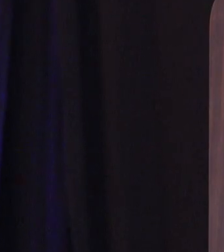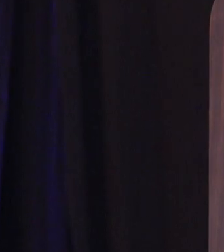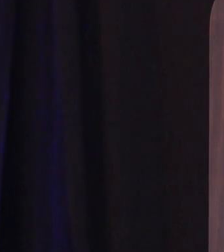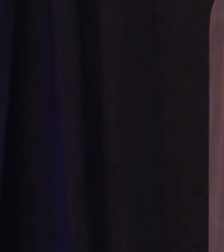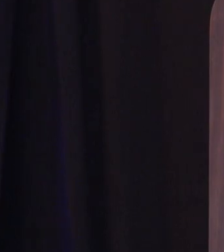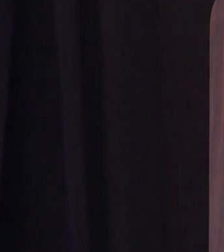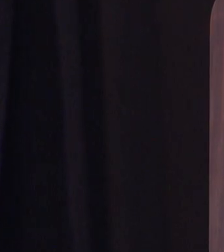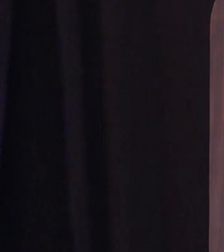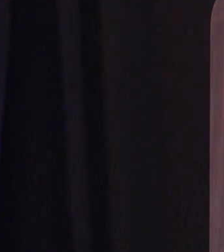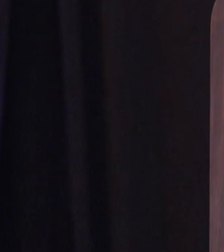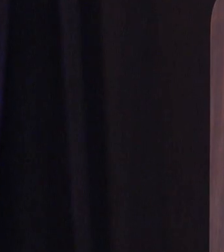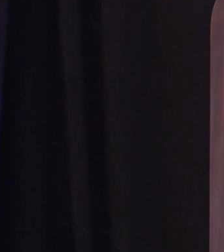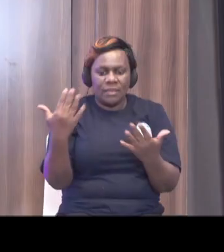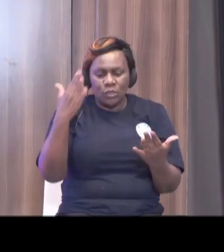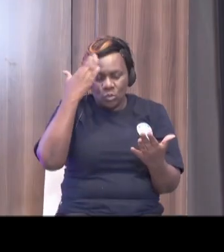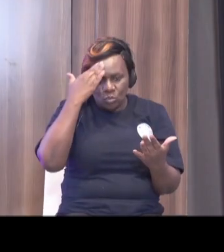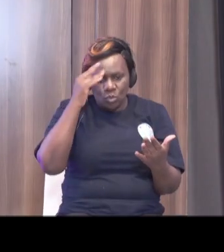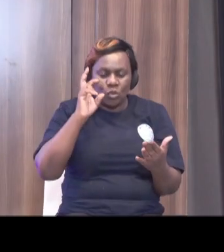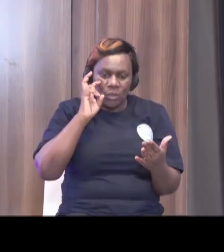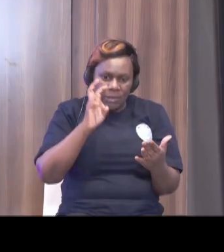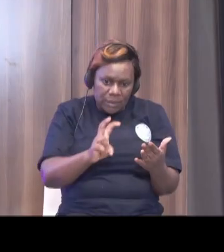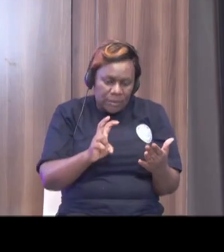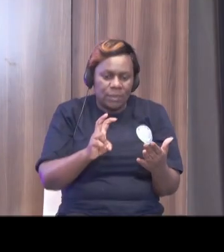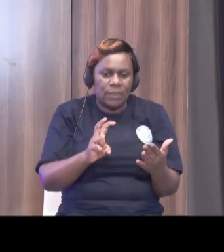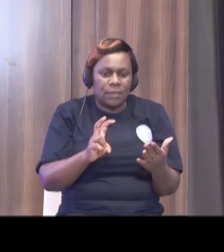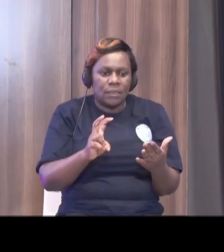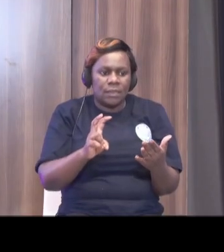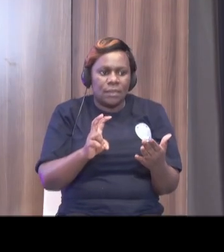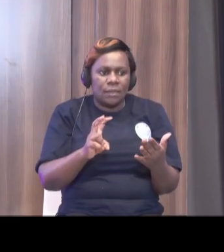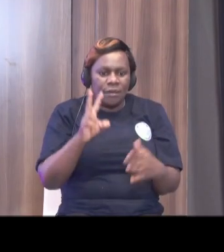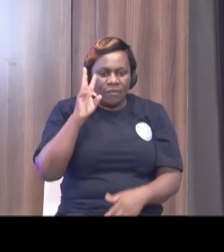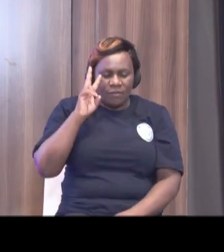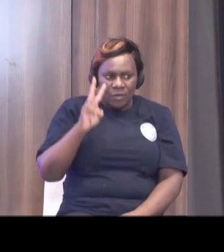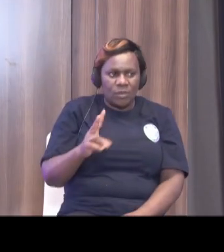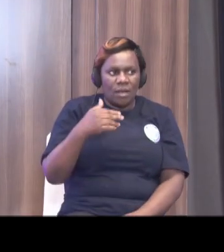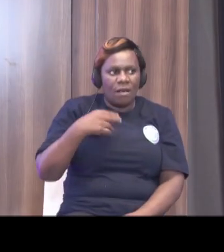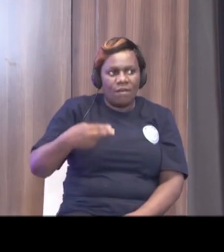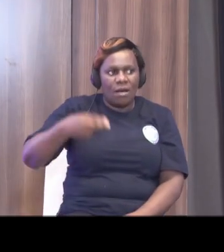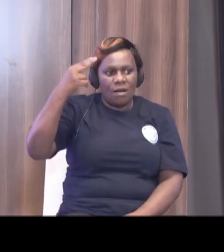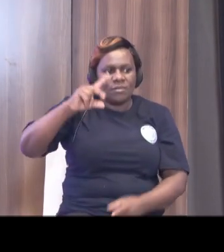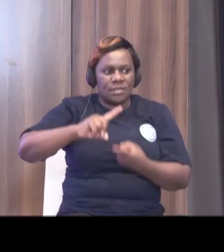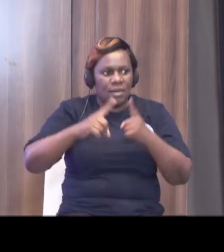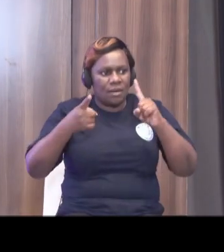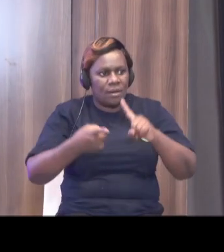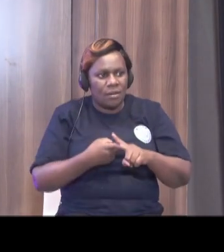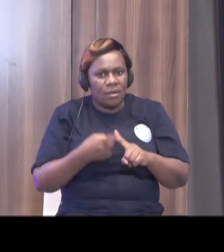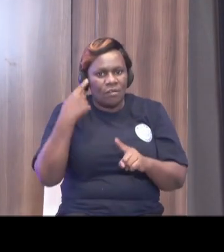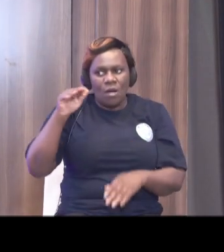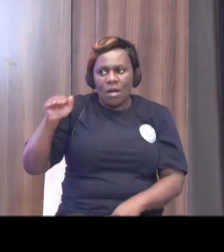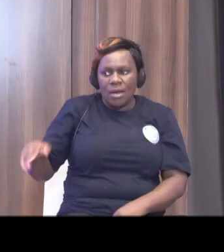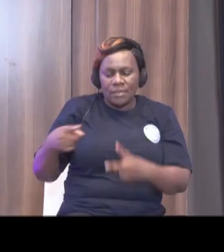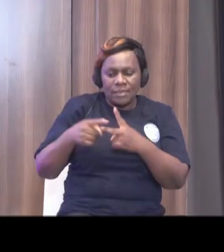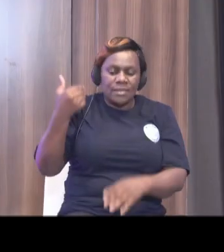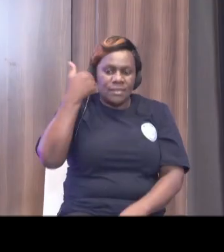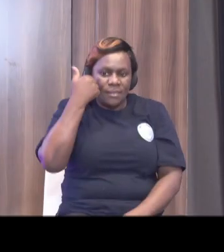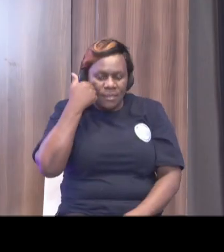ml. The main thing to notice here is, again, you can see that visually that there are higher thresholds for early onset